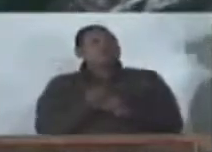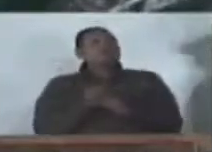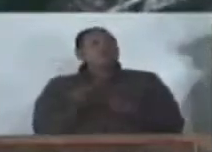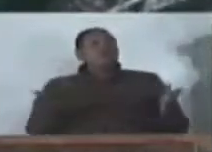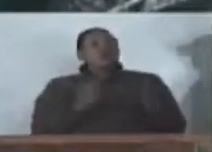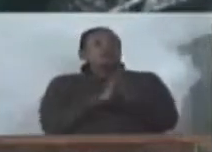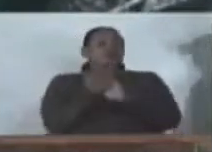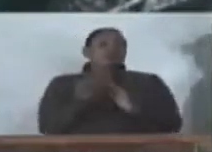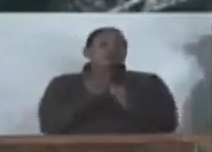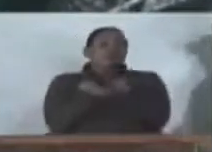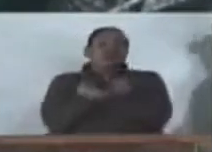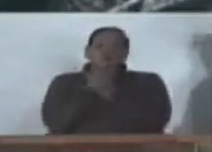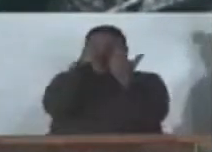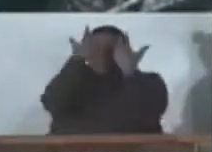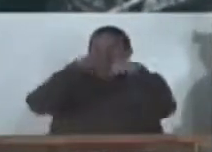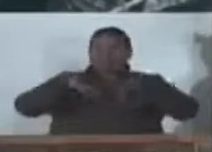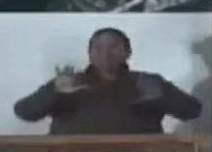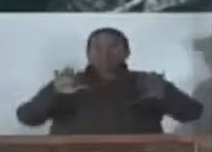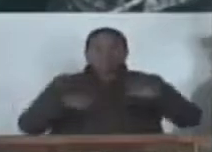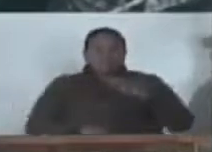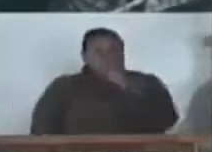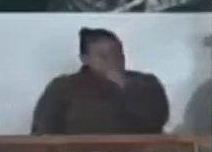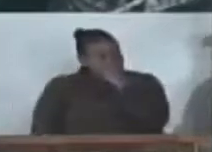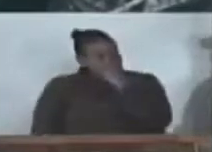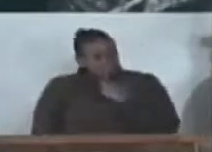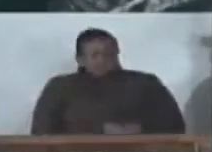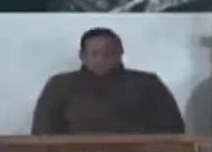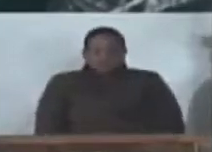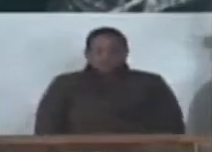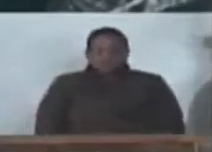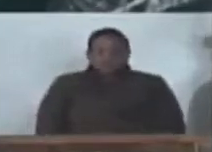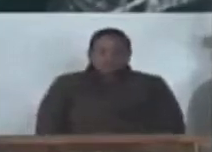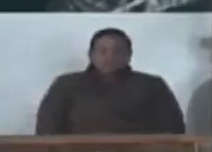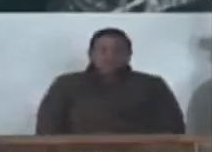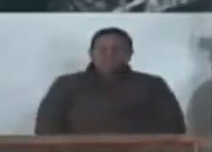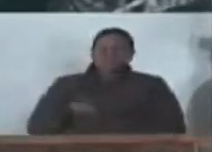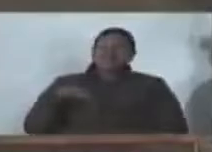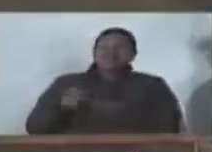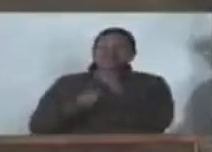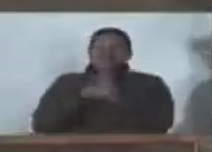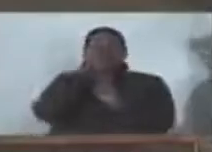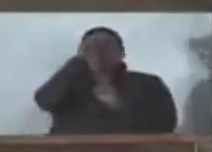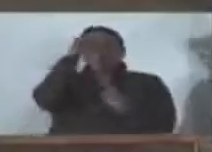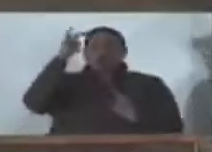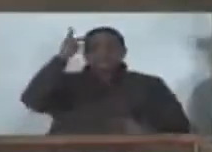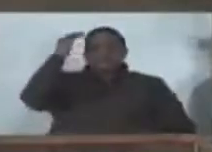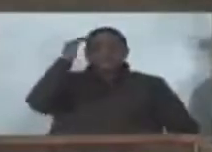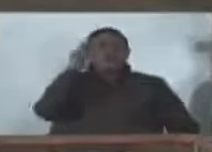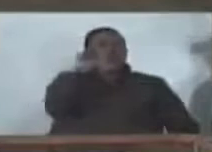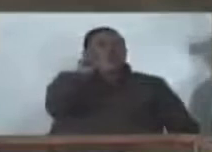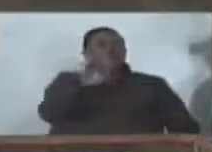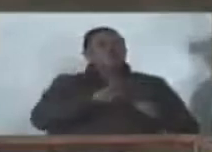and harmony. Earlier this year, Mr. Speaker, the Most Honorable Prime Minister asked the